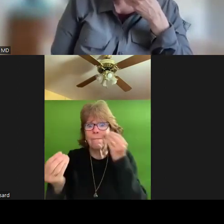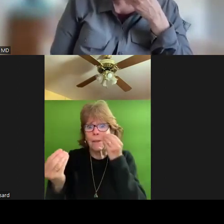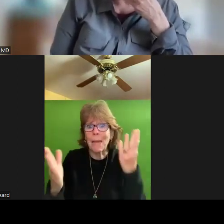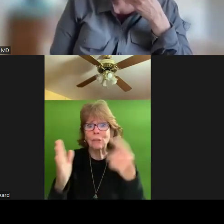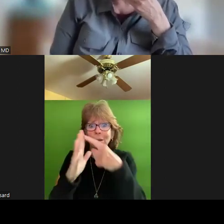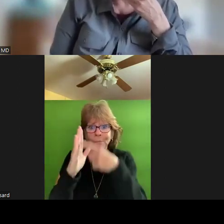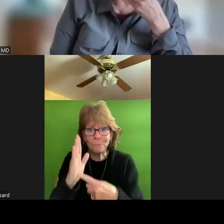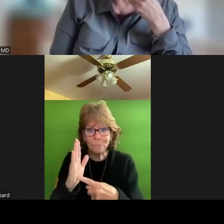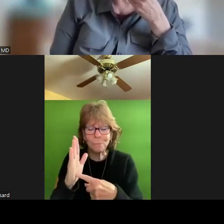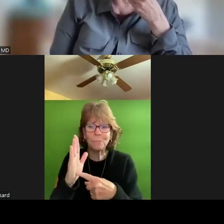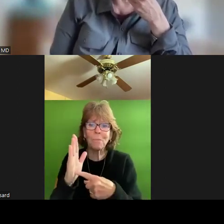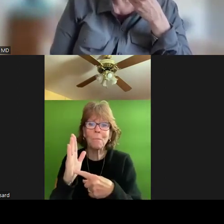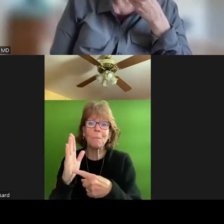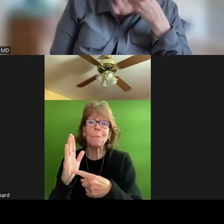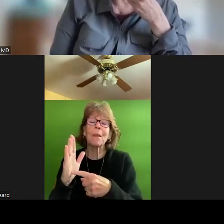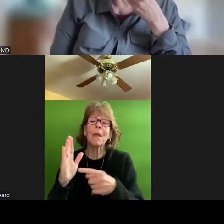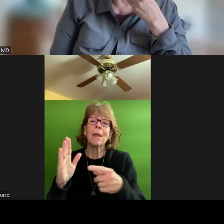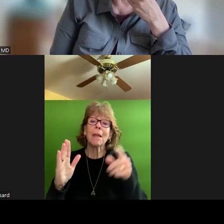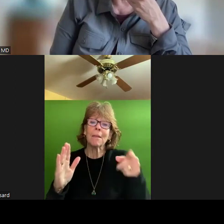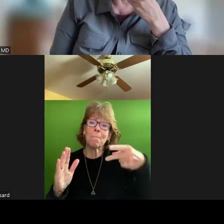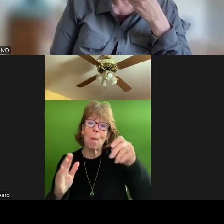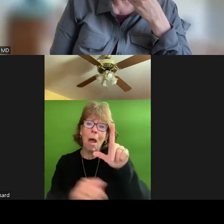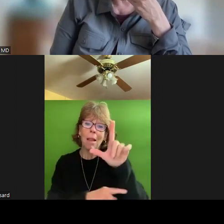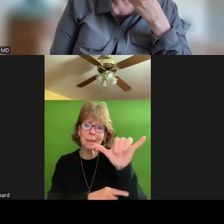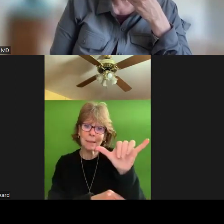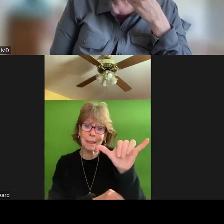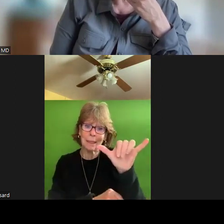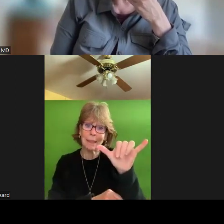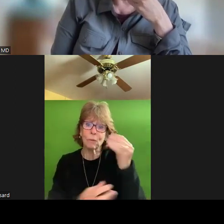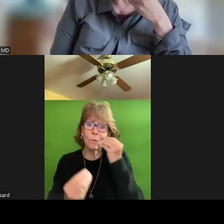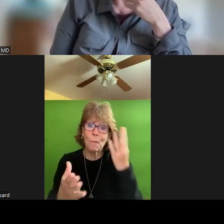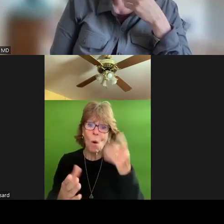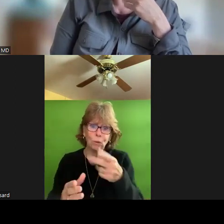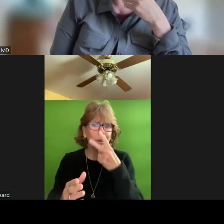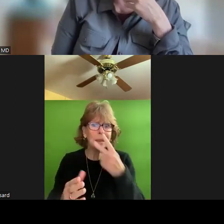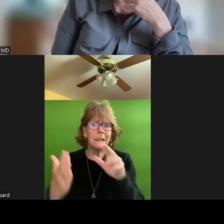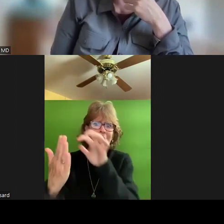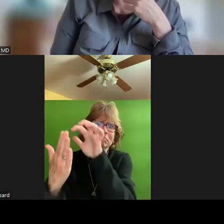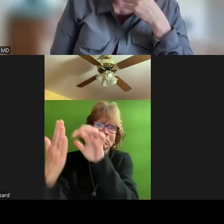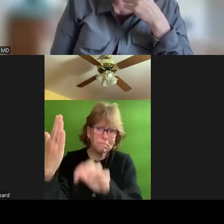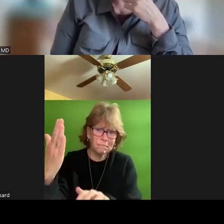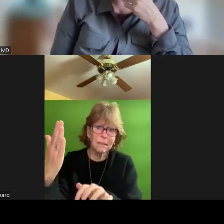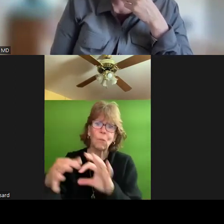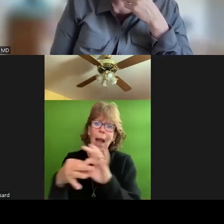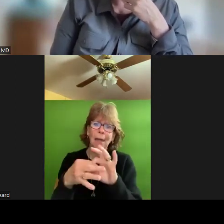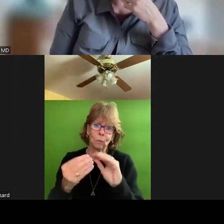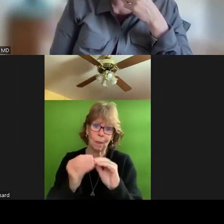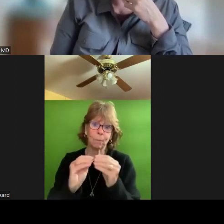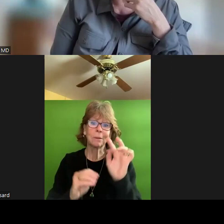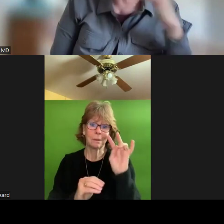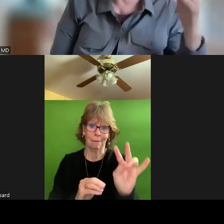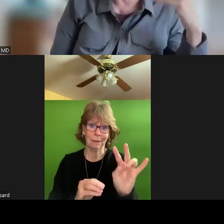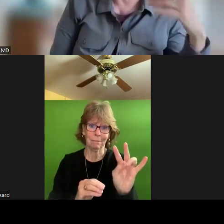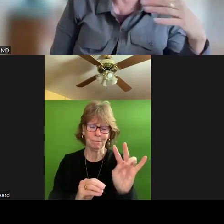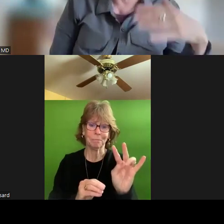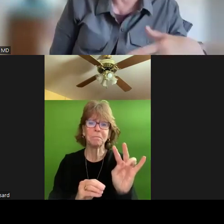in the body of the report, the policy report, about recommendation number 7. And we'll just